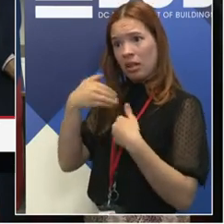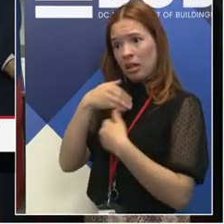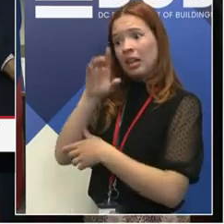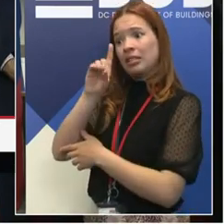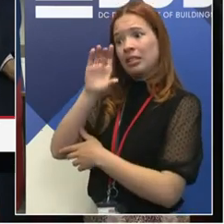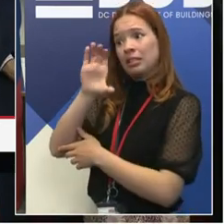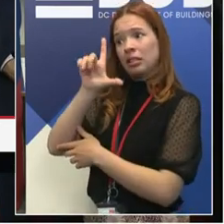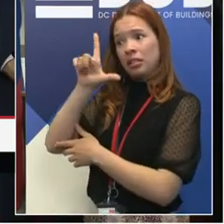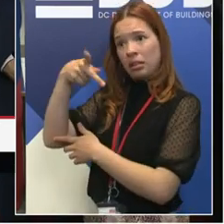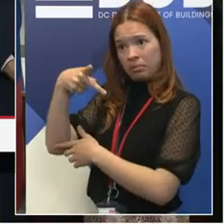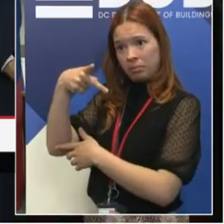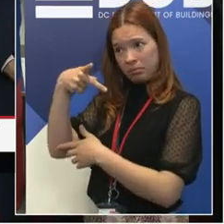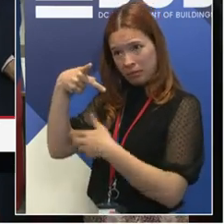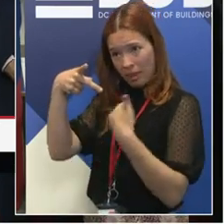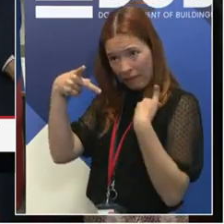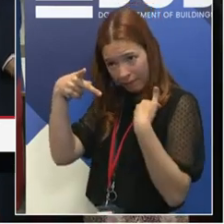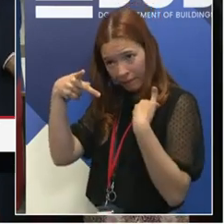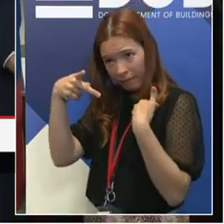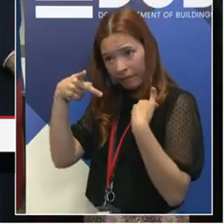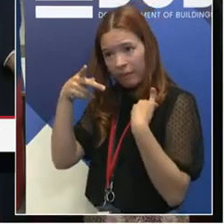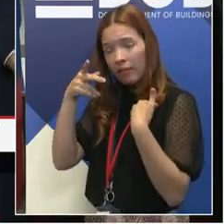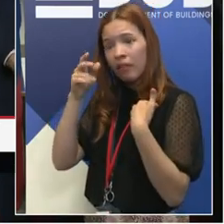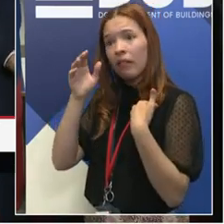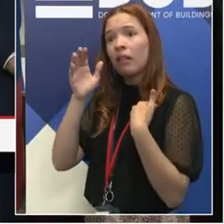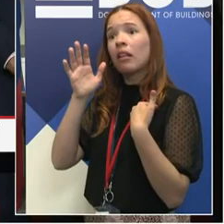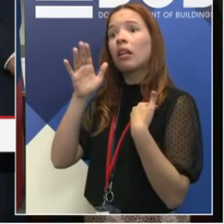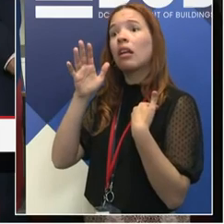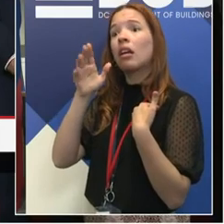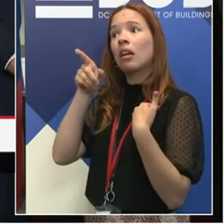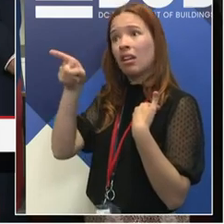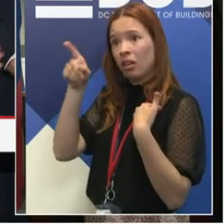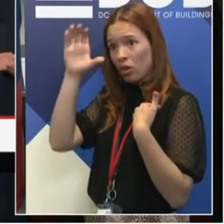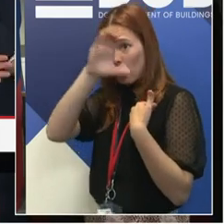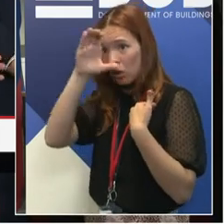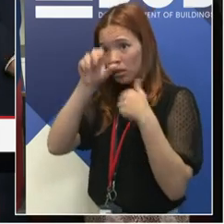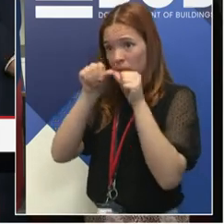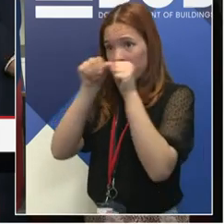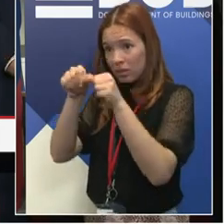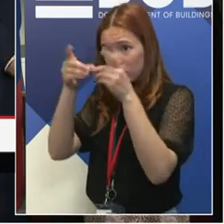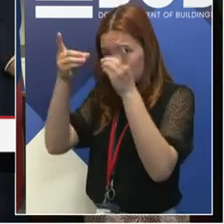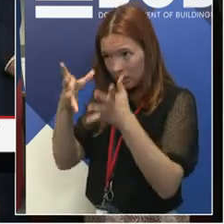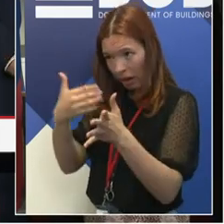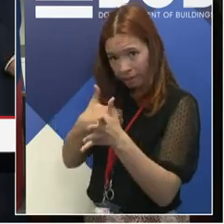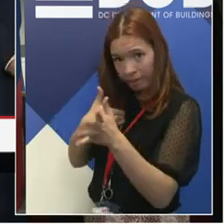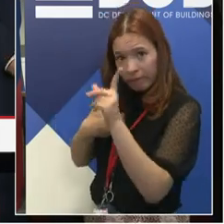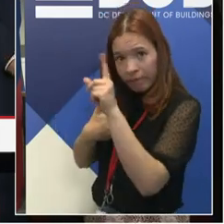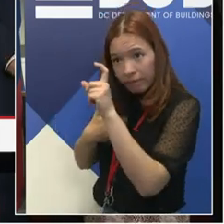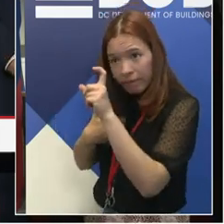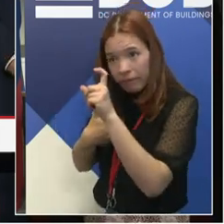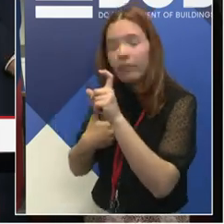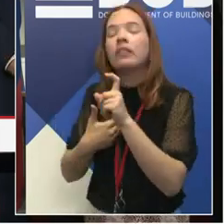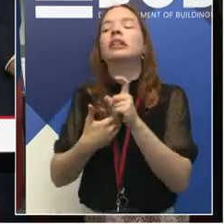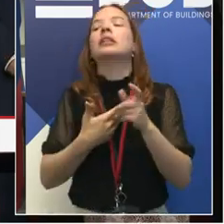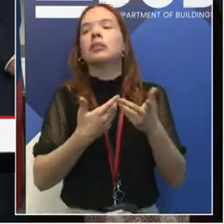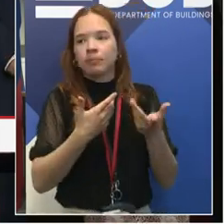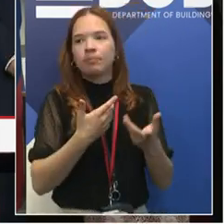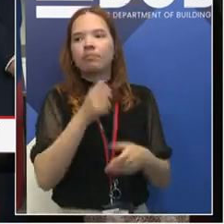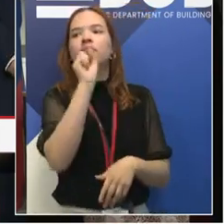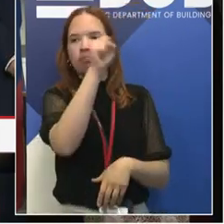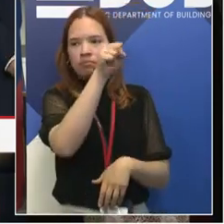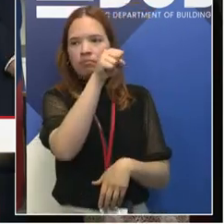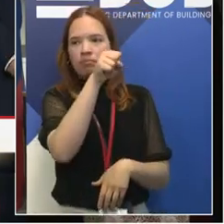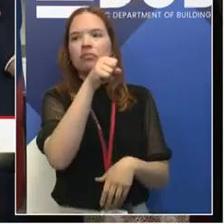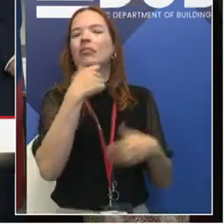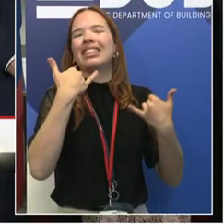permanent permanent director for that side of the operation? Ongoing, and I want to thank Shirley for her incredible leadership